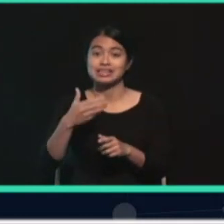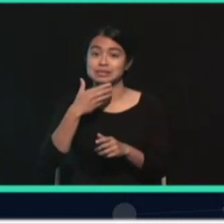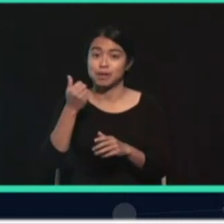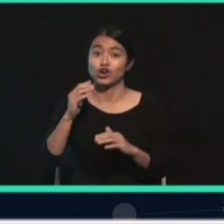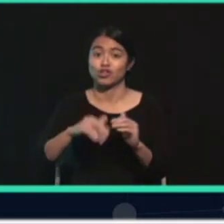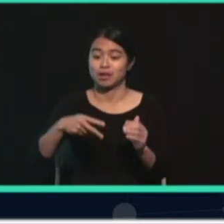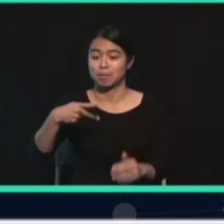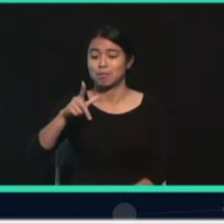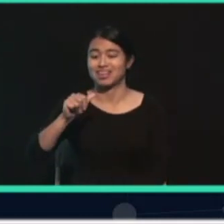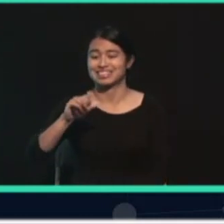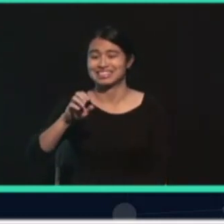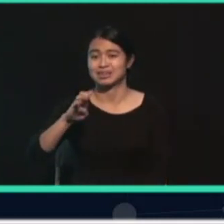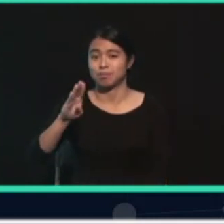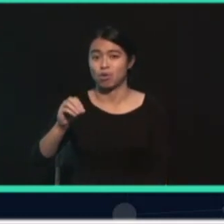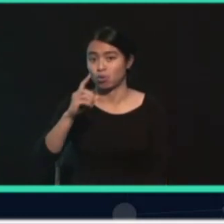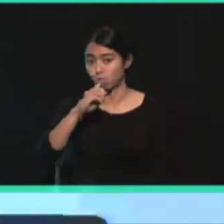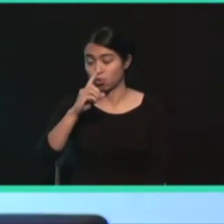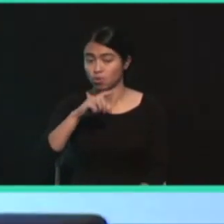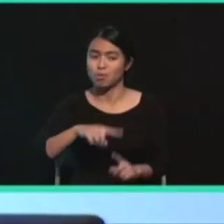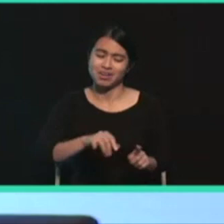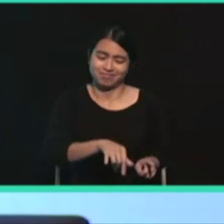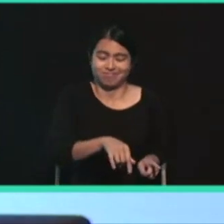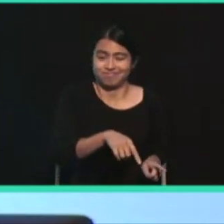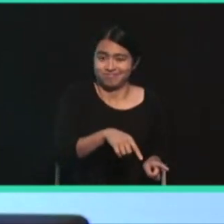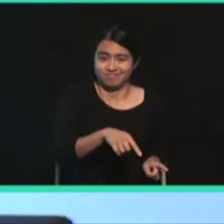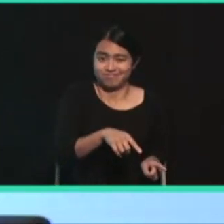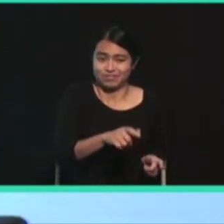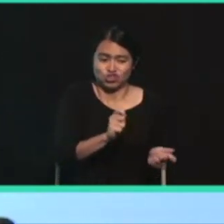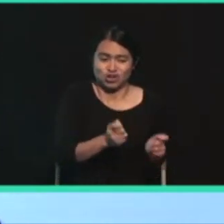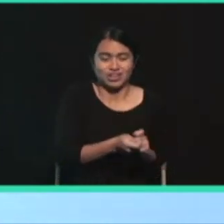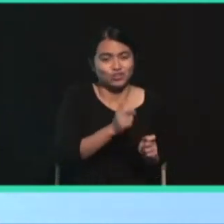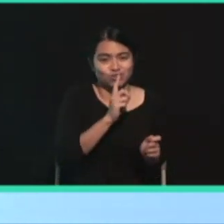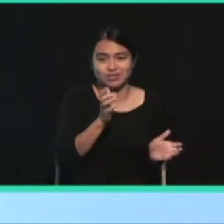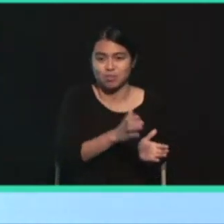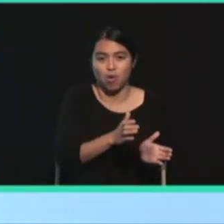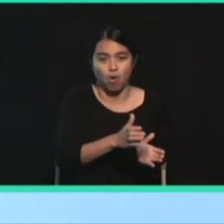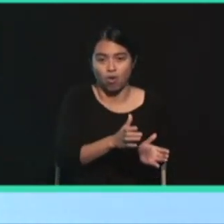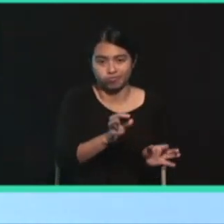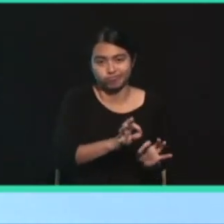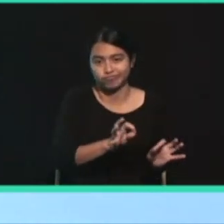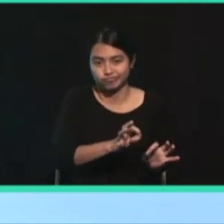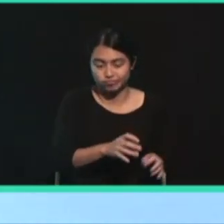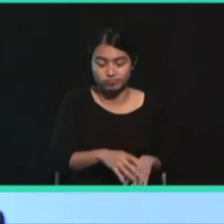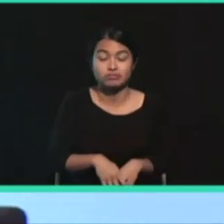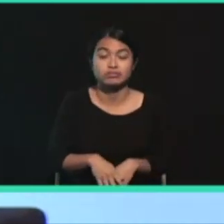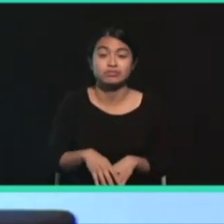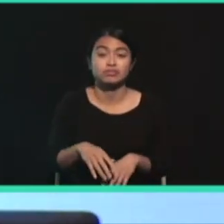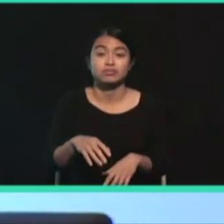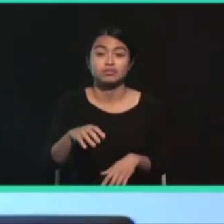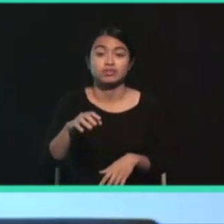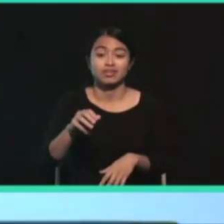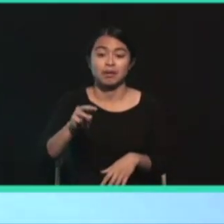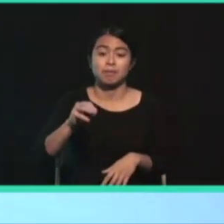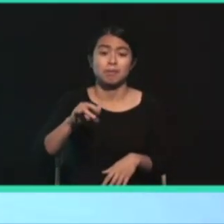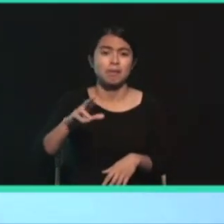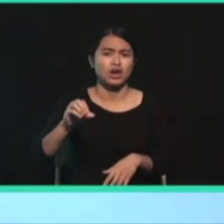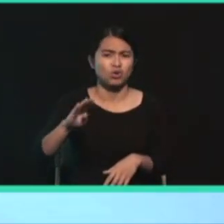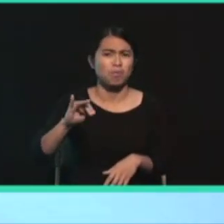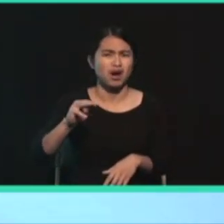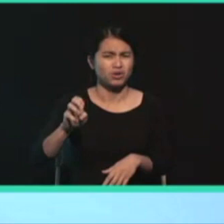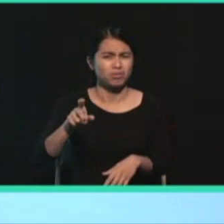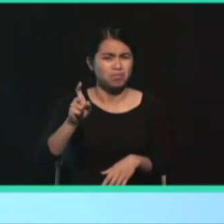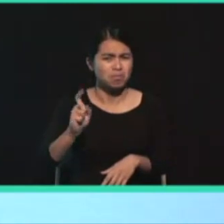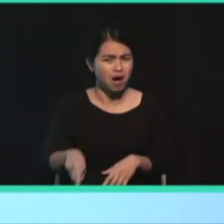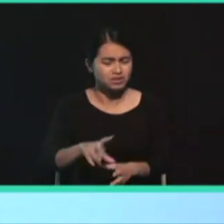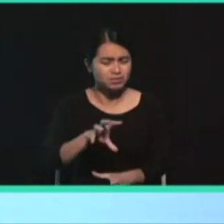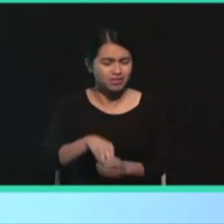but the changes are very small. So even in a disease like IBS, where I believe the microbiome must be involved, I treat